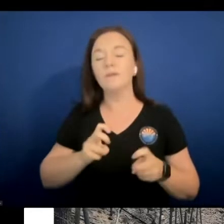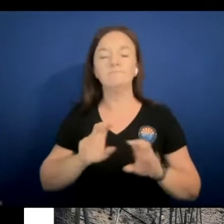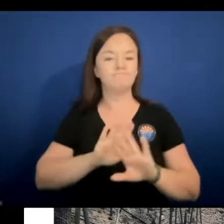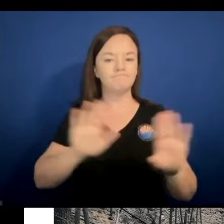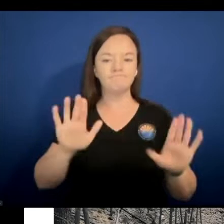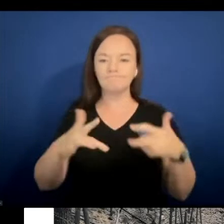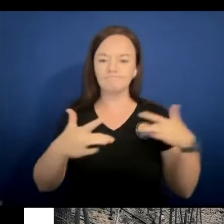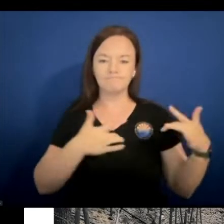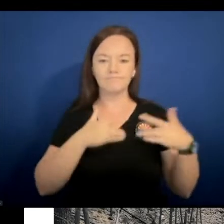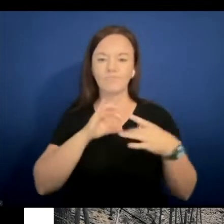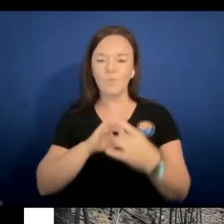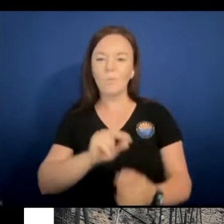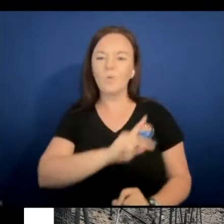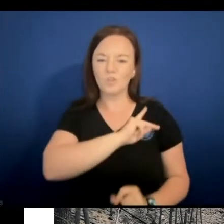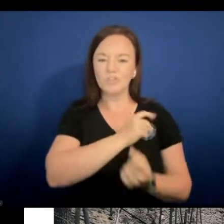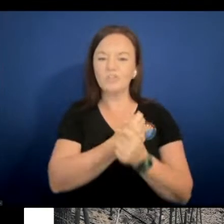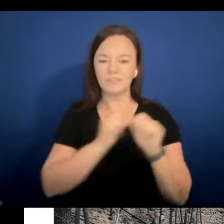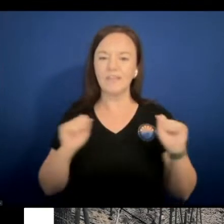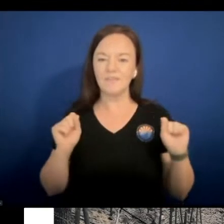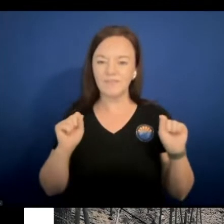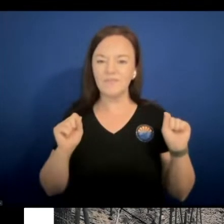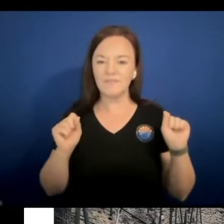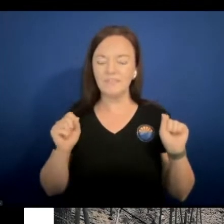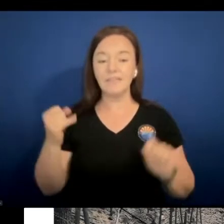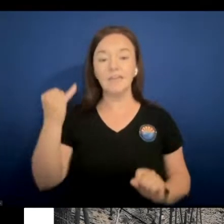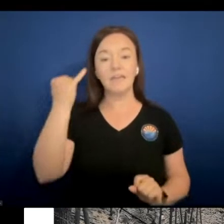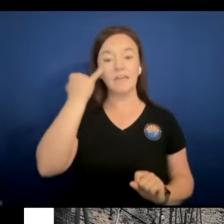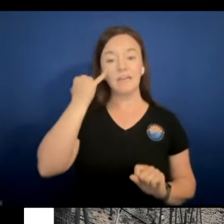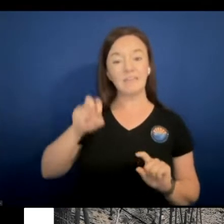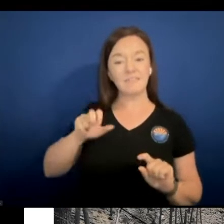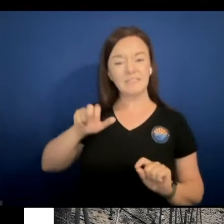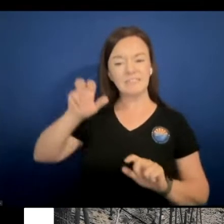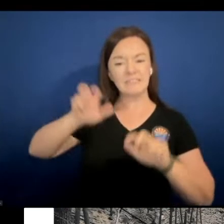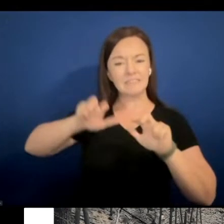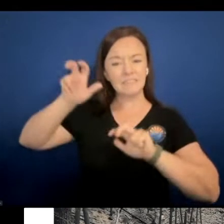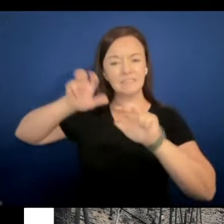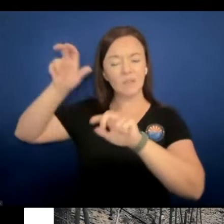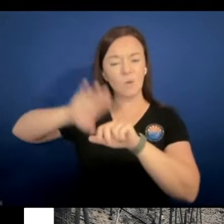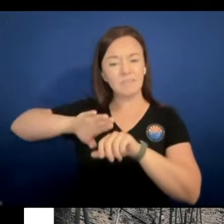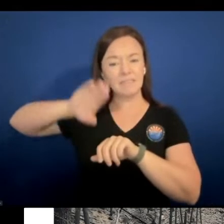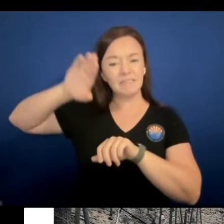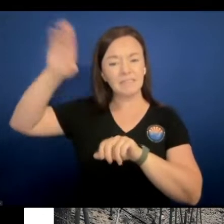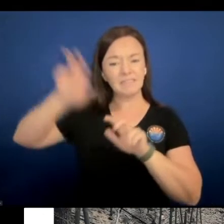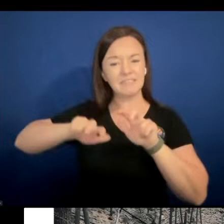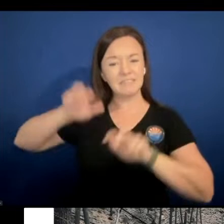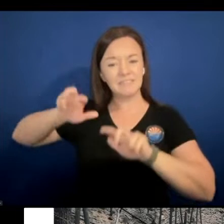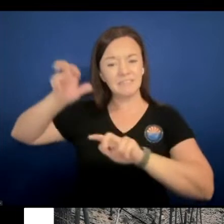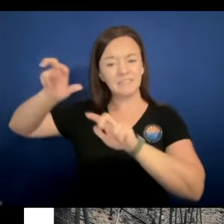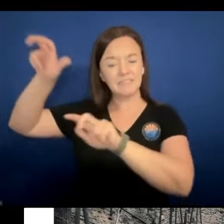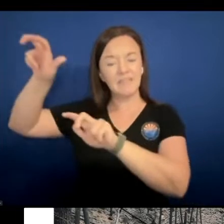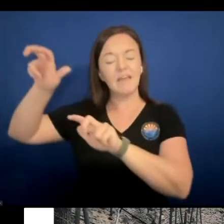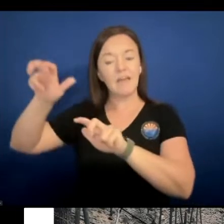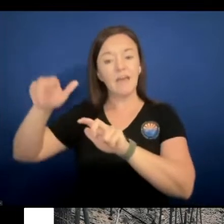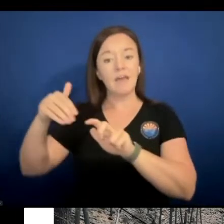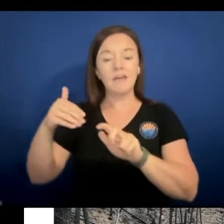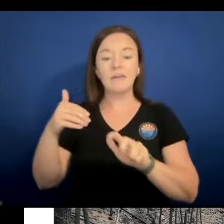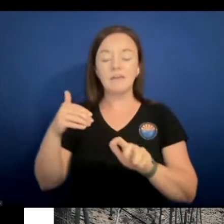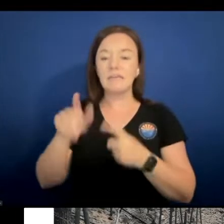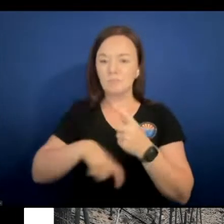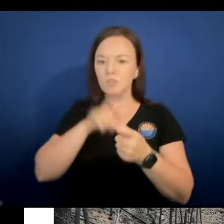safety. If anybody were to go up on these hillsides and hill slopes where we have, in